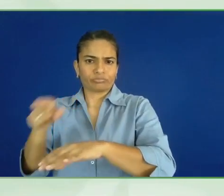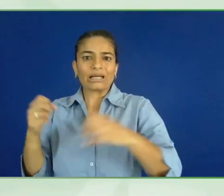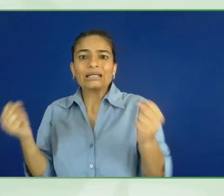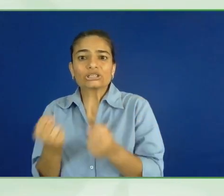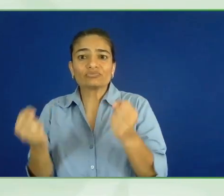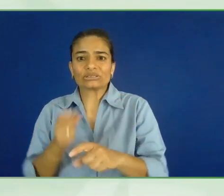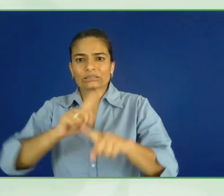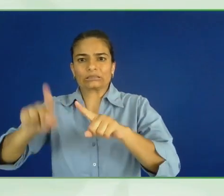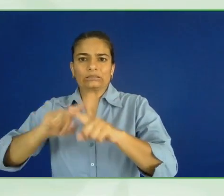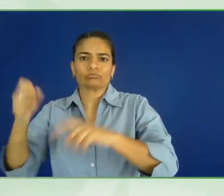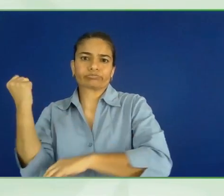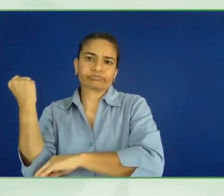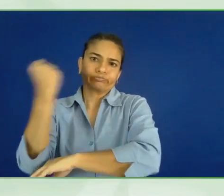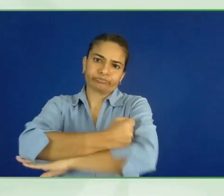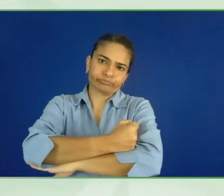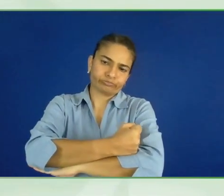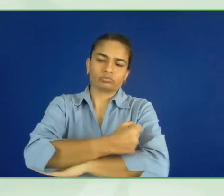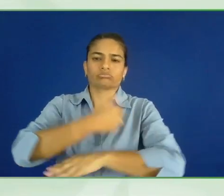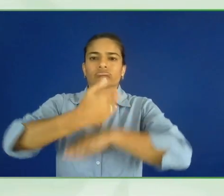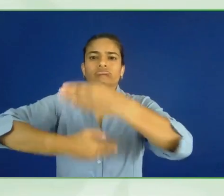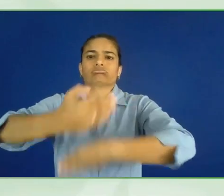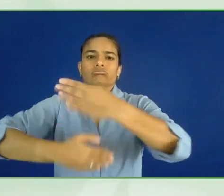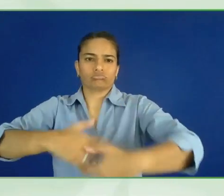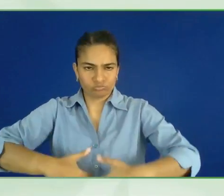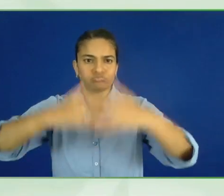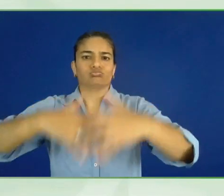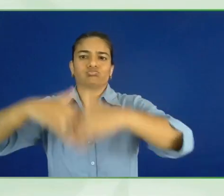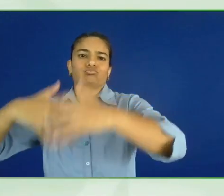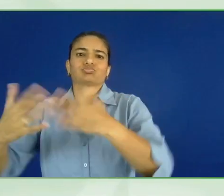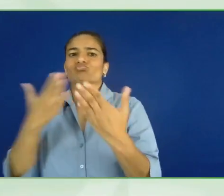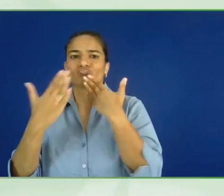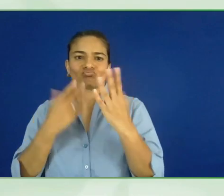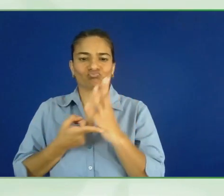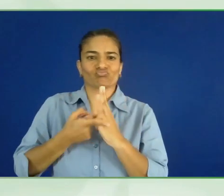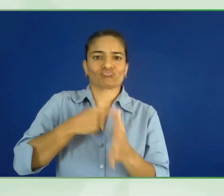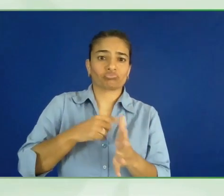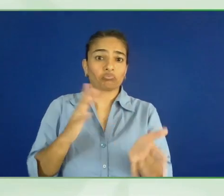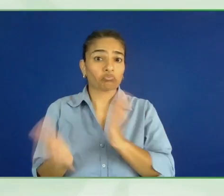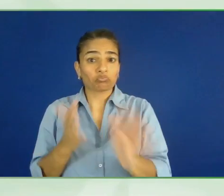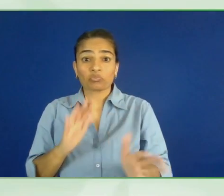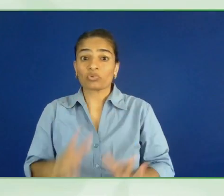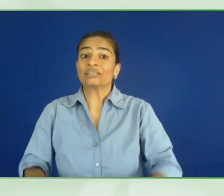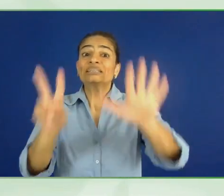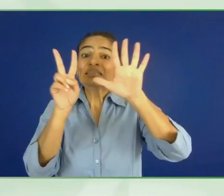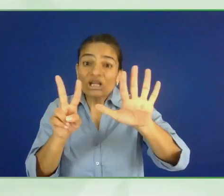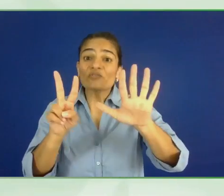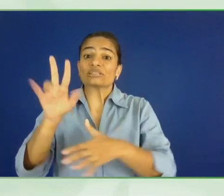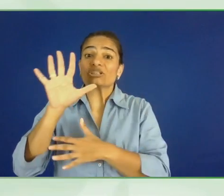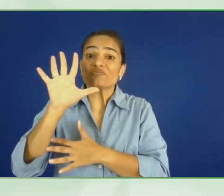And our whole session will last only 75 minutes, and we